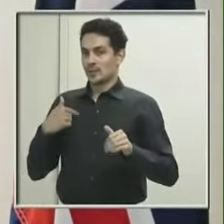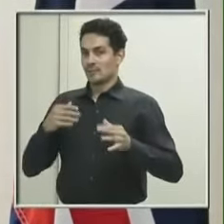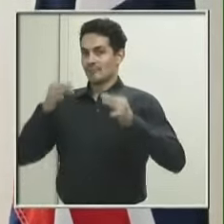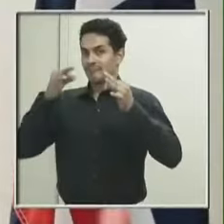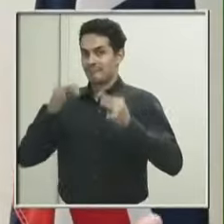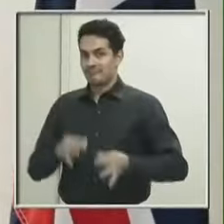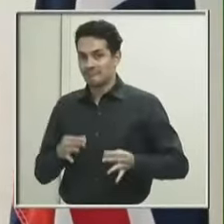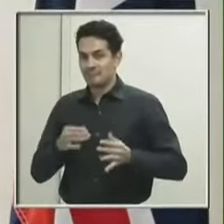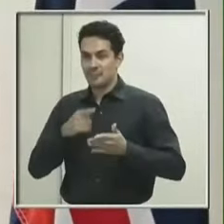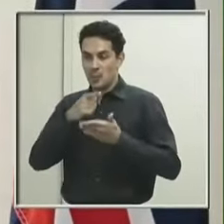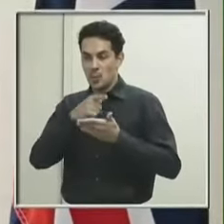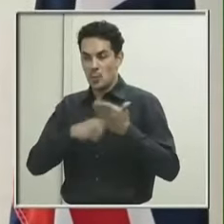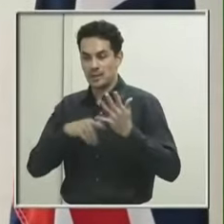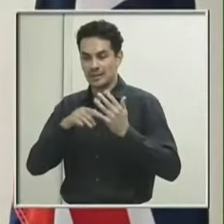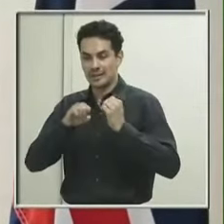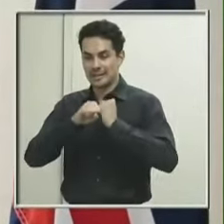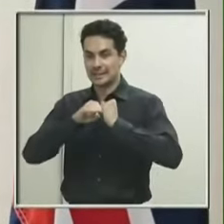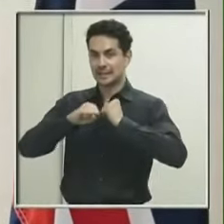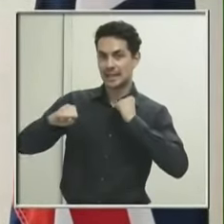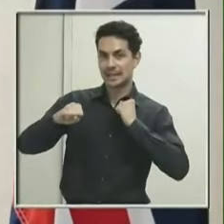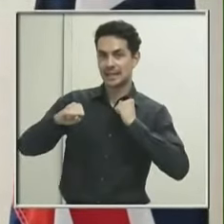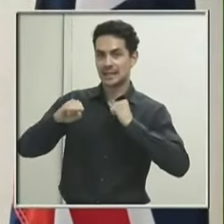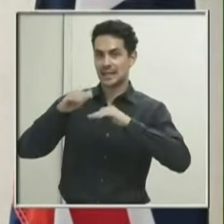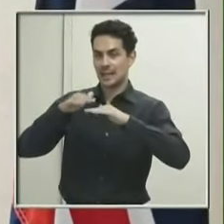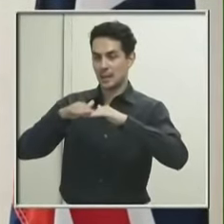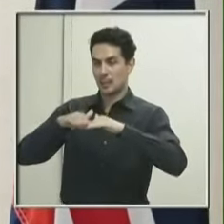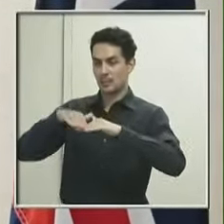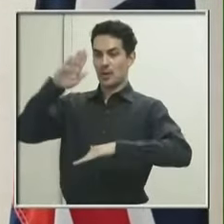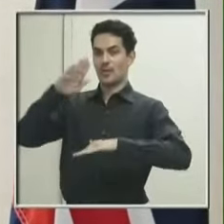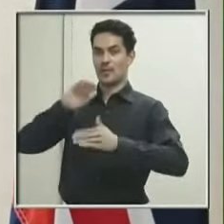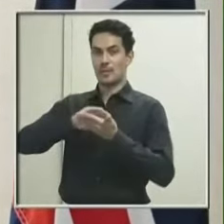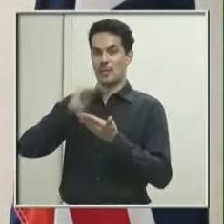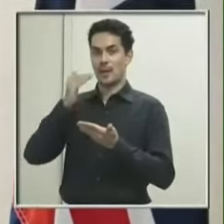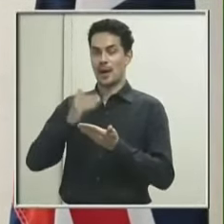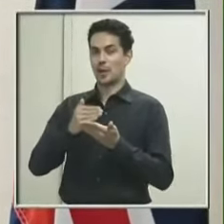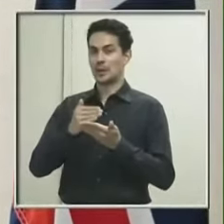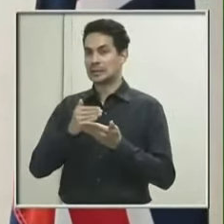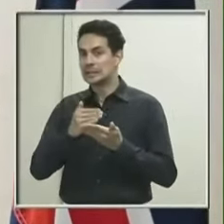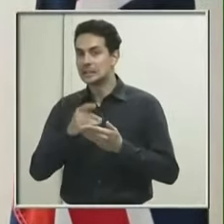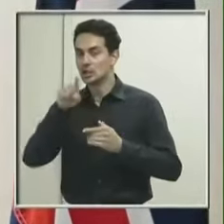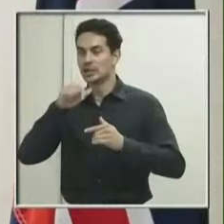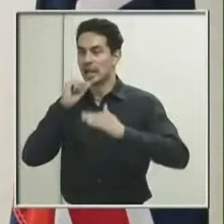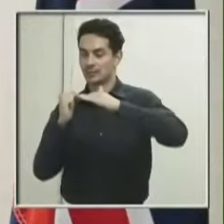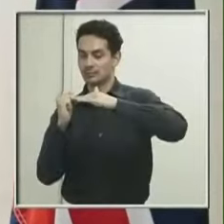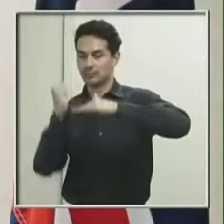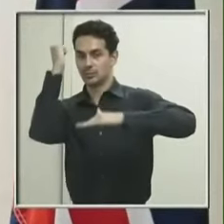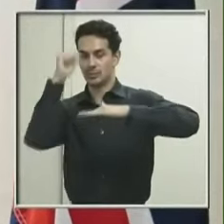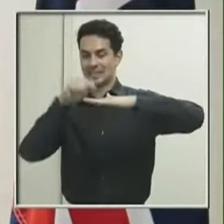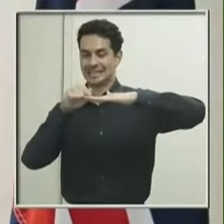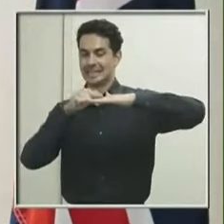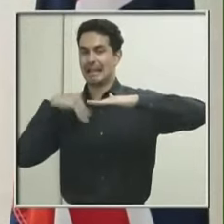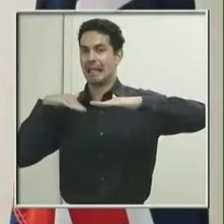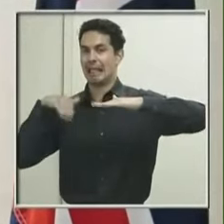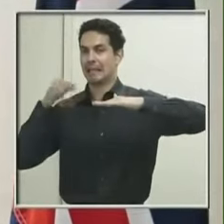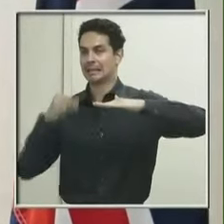the extended not to exceed amount will be. I can make that available when we do,